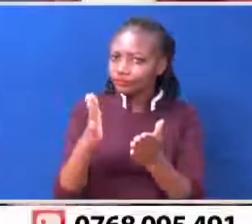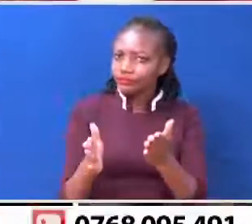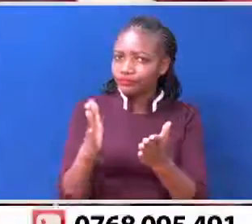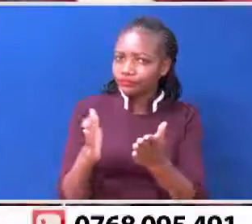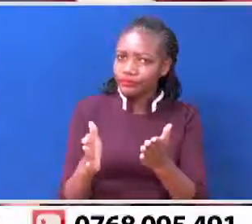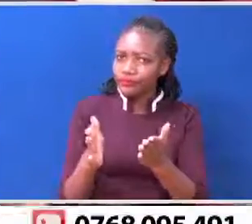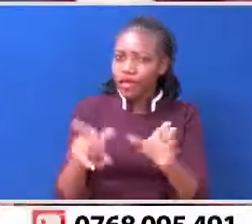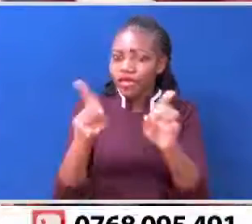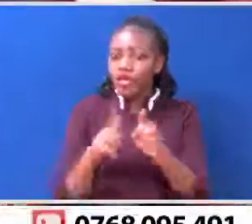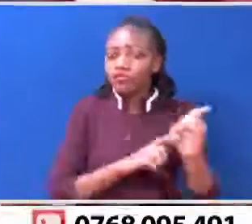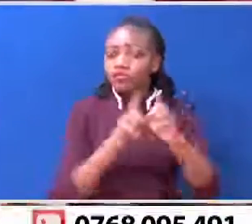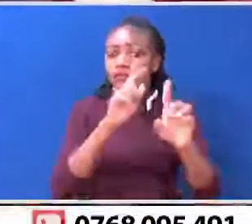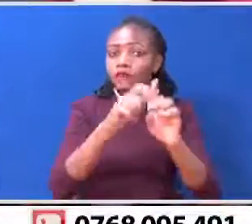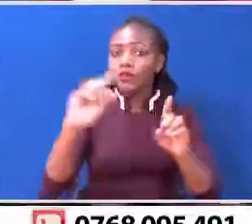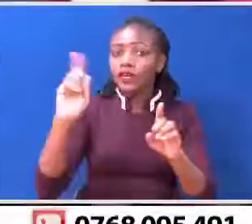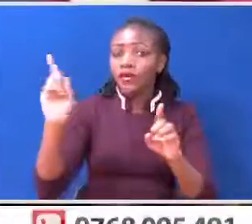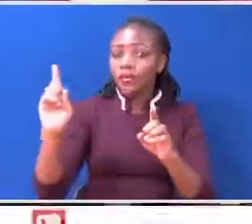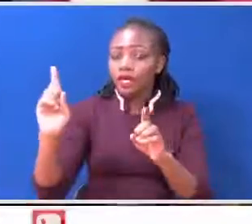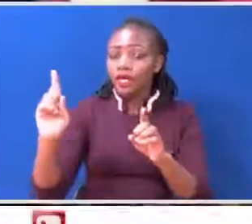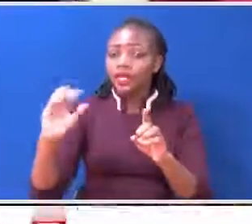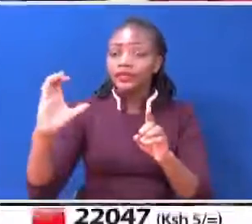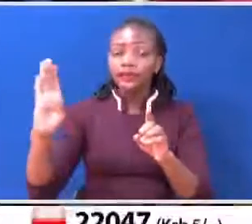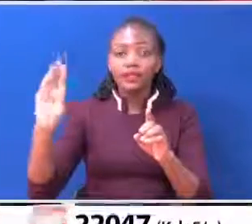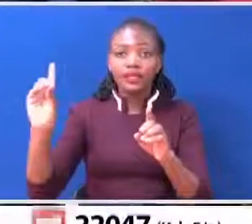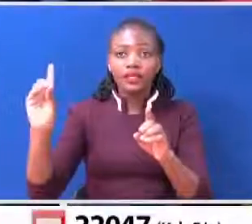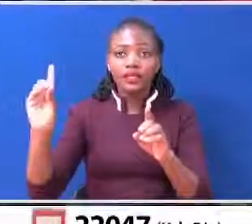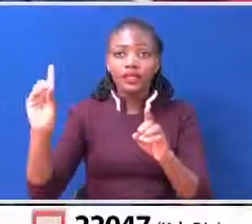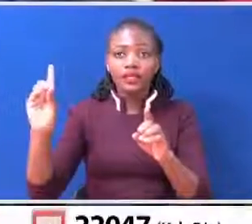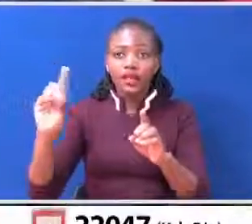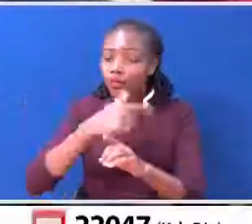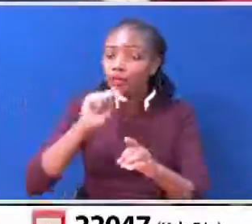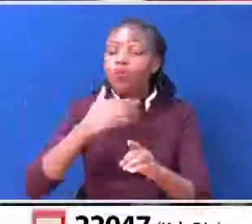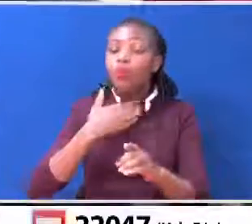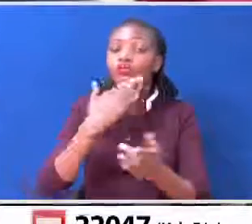making sure that the corridor has been fenced, which it has,